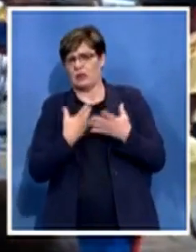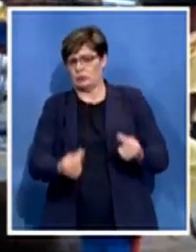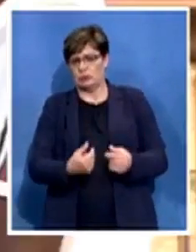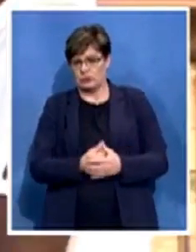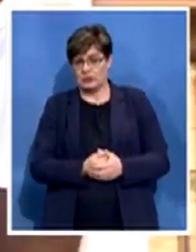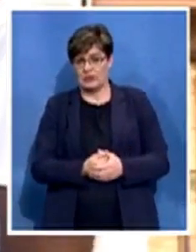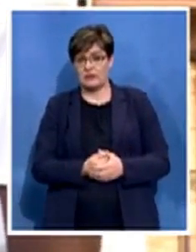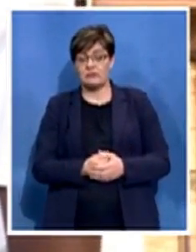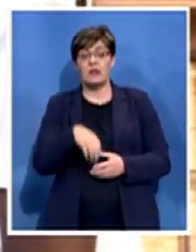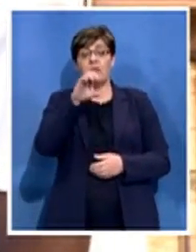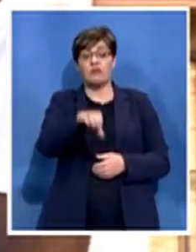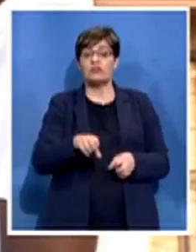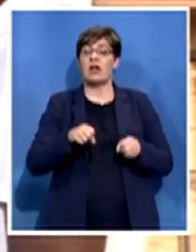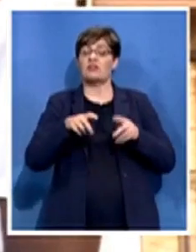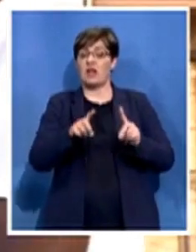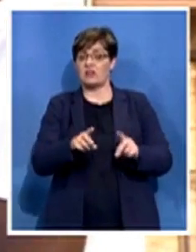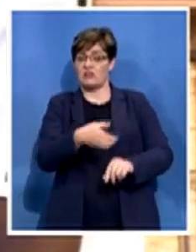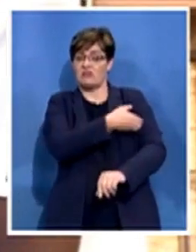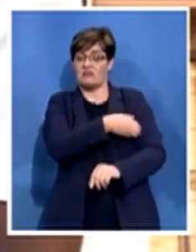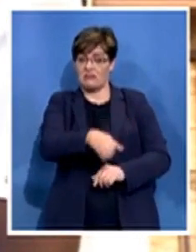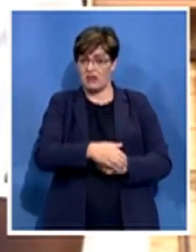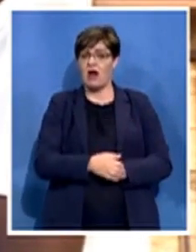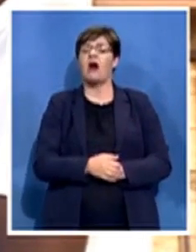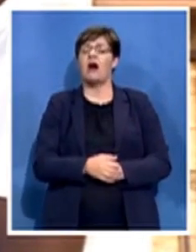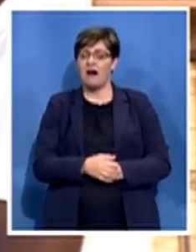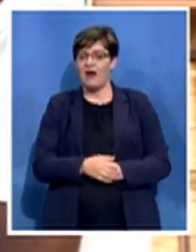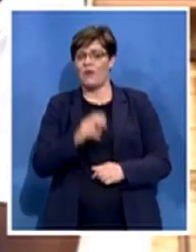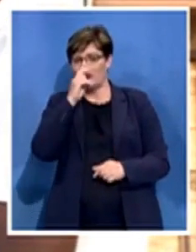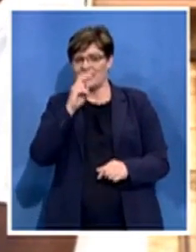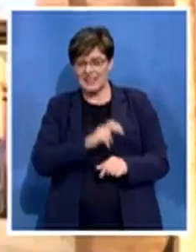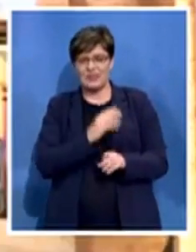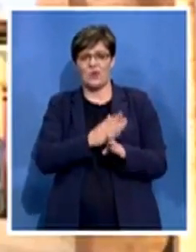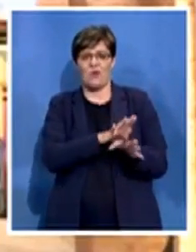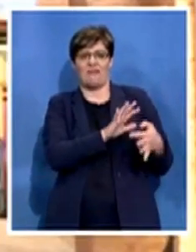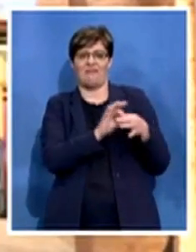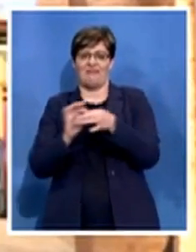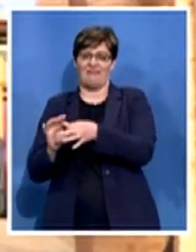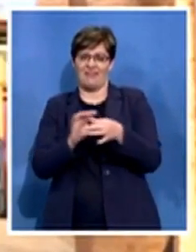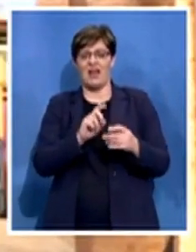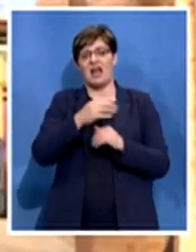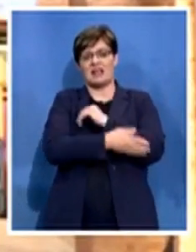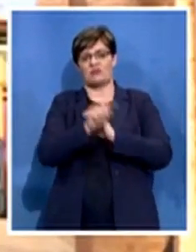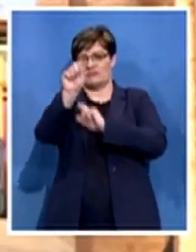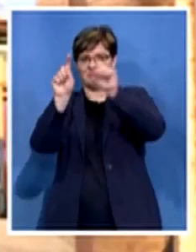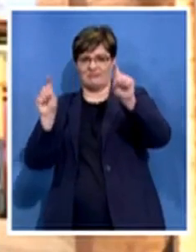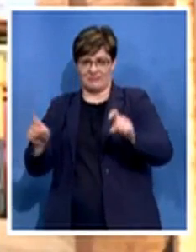say there is a need to forge working relationship with other countries. We are hoping that